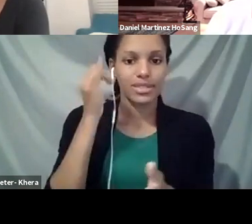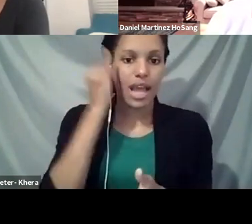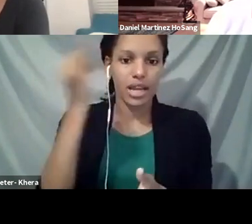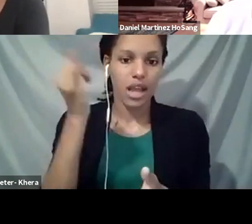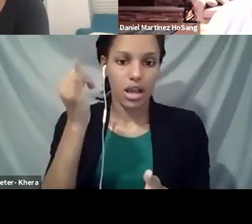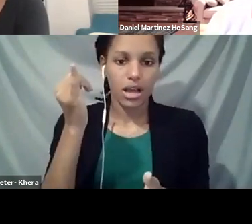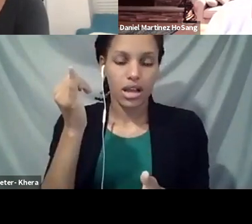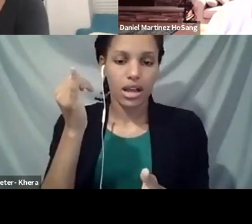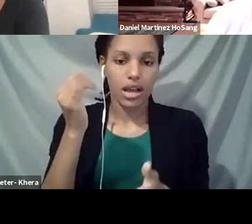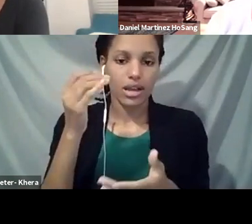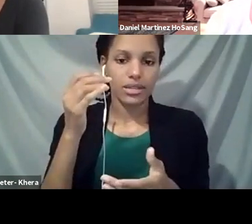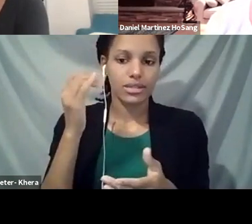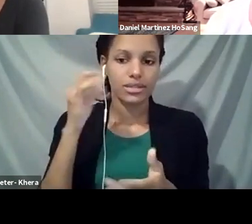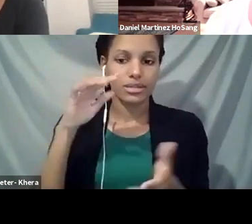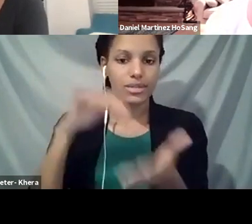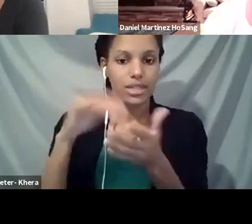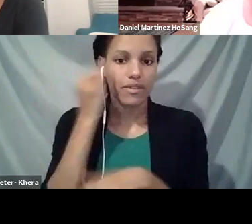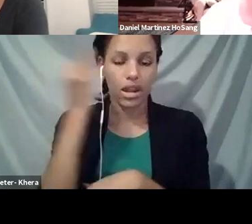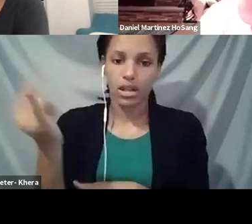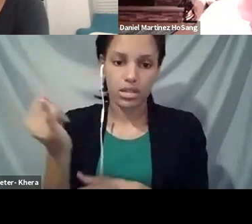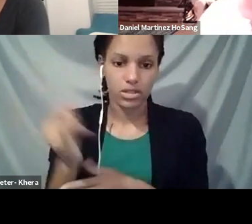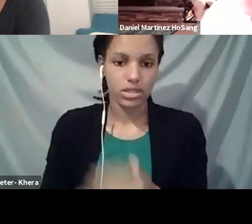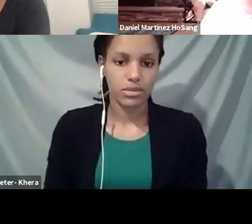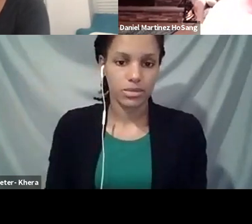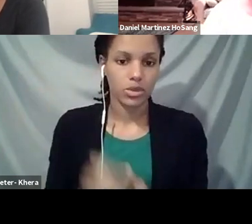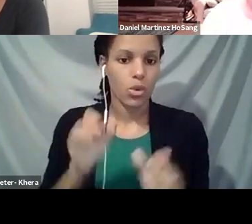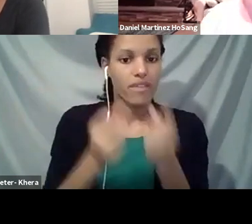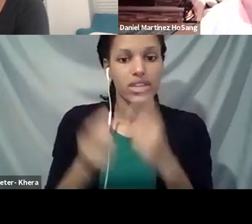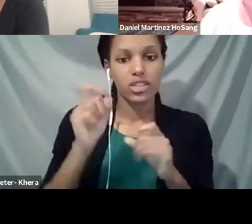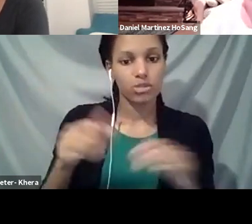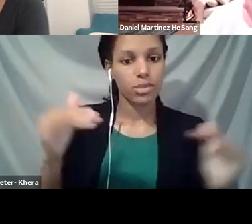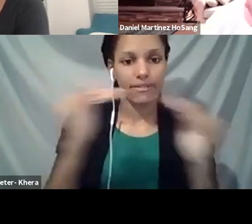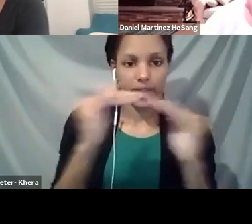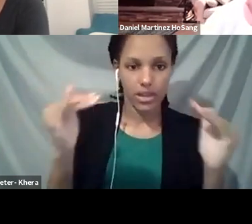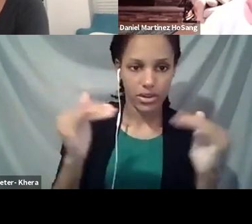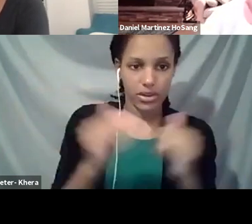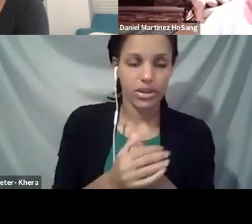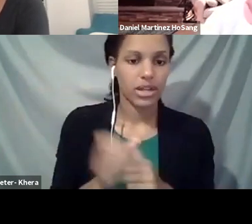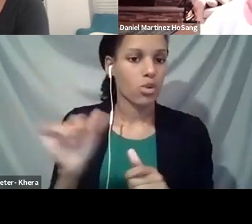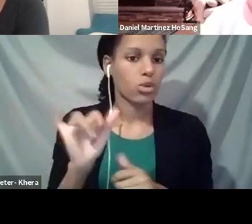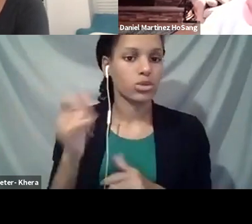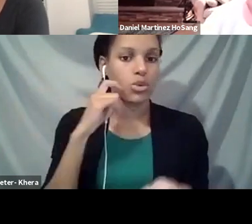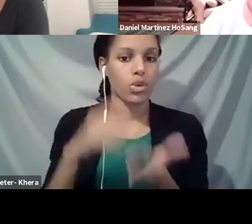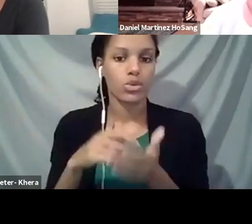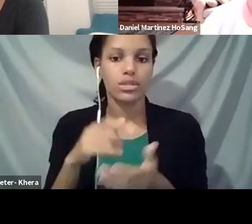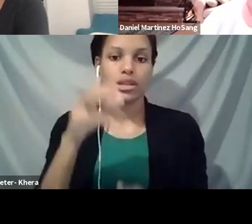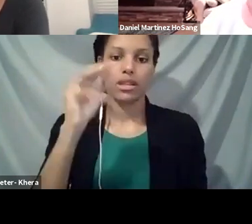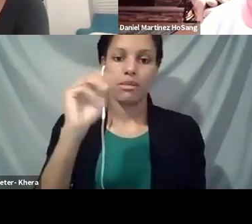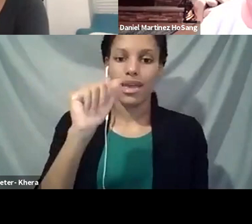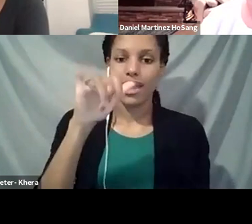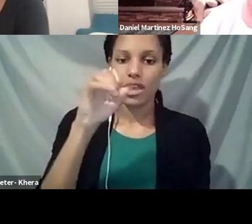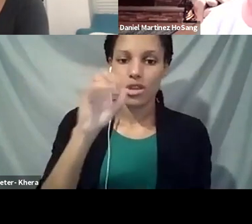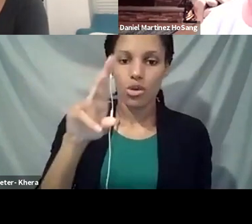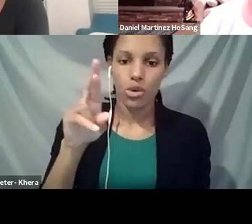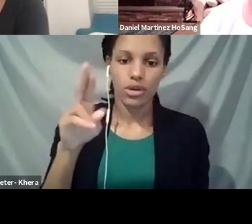know, they believe that things should be merit-based, they should be fair. And they also see the mayor and chancellor's actions as actively